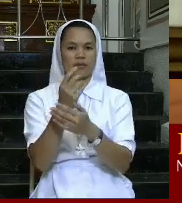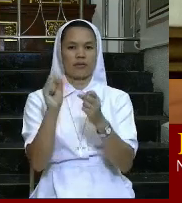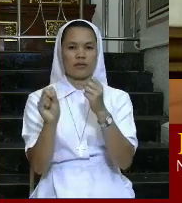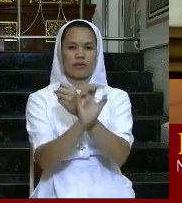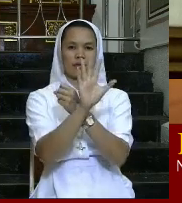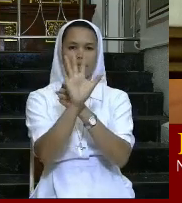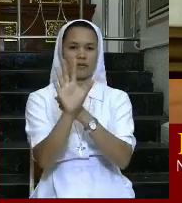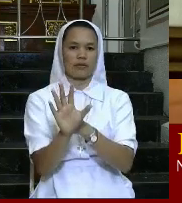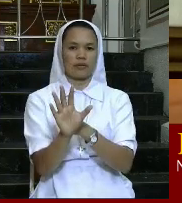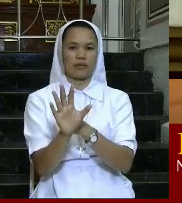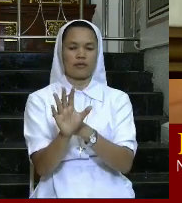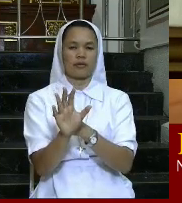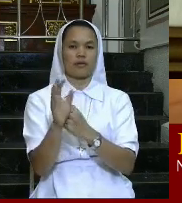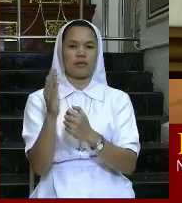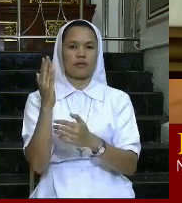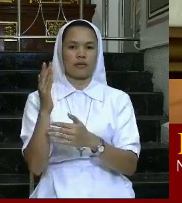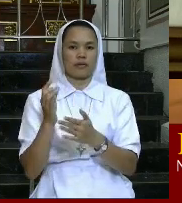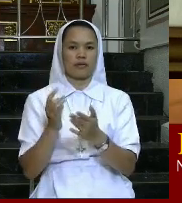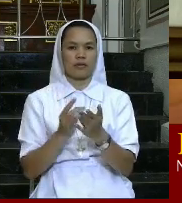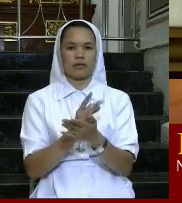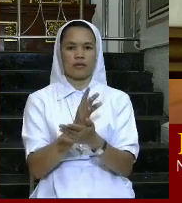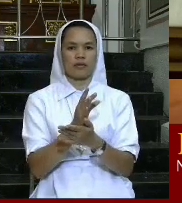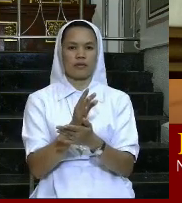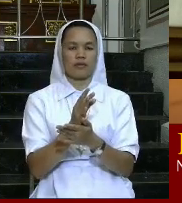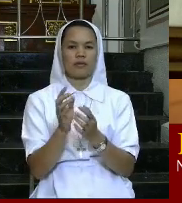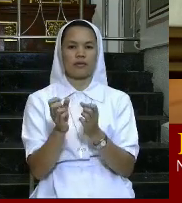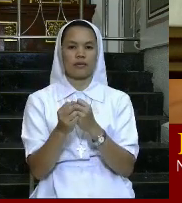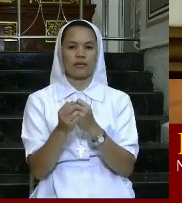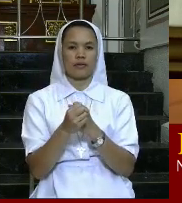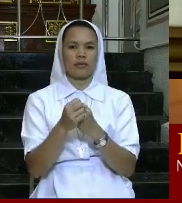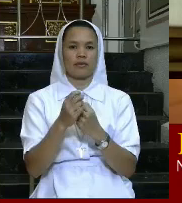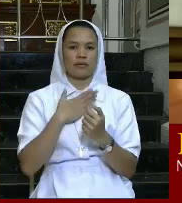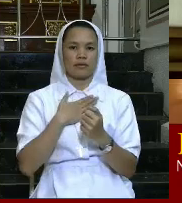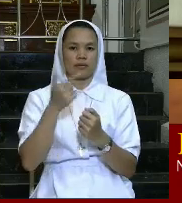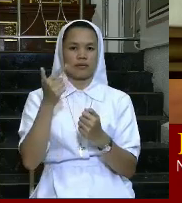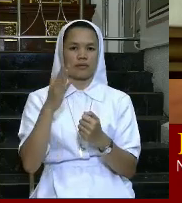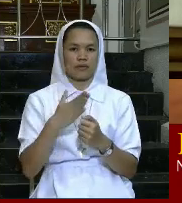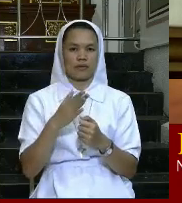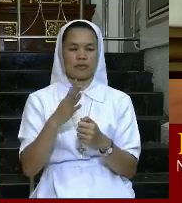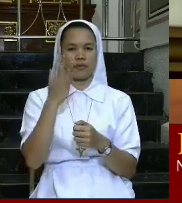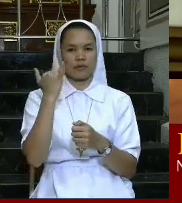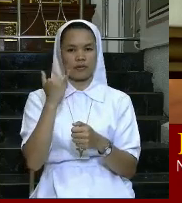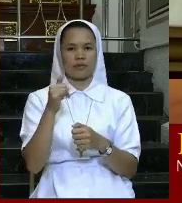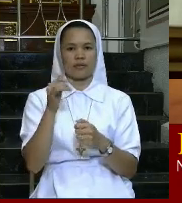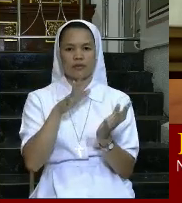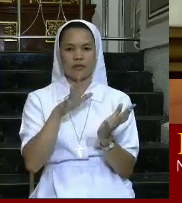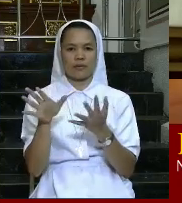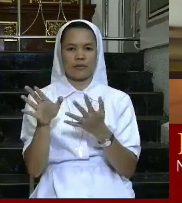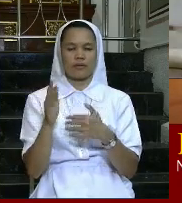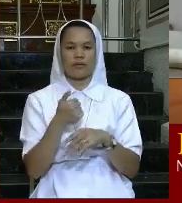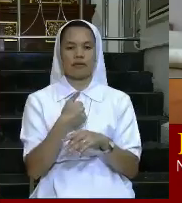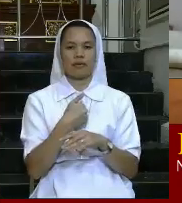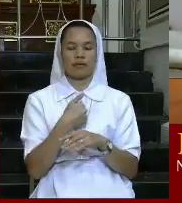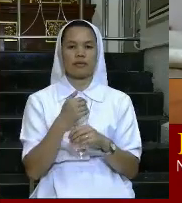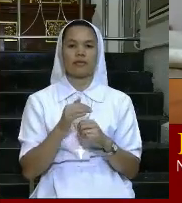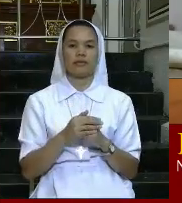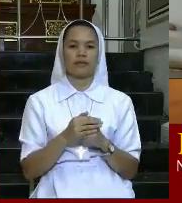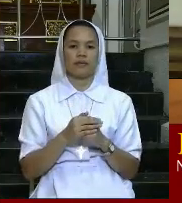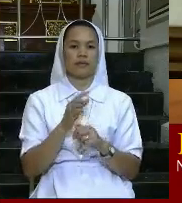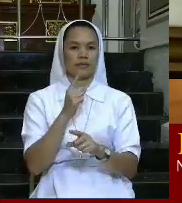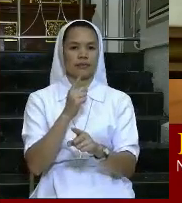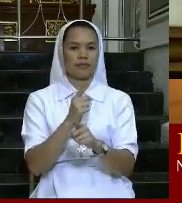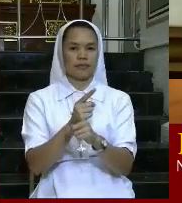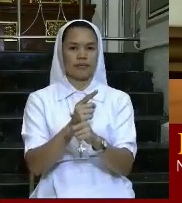him if he loves him. My God, why have you abandoned me?